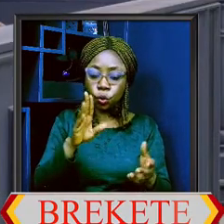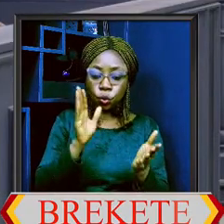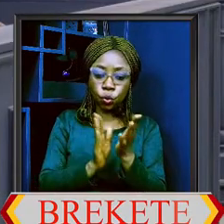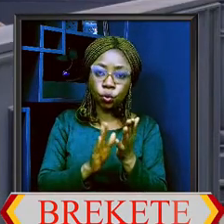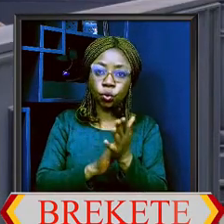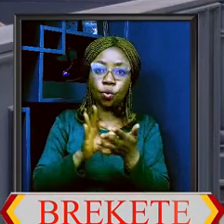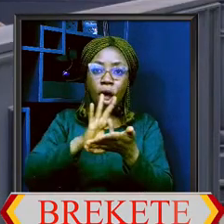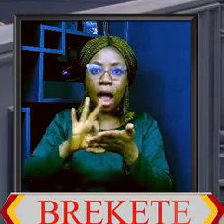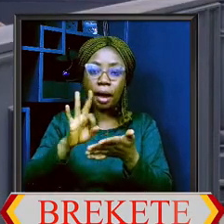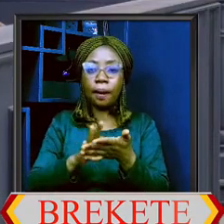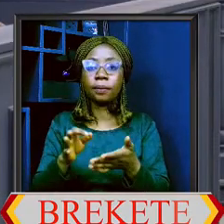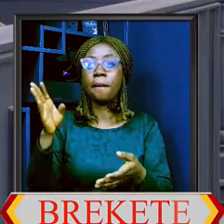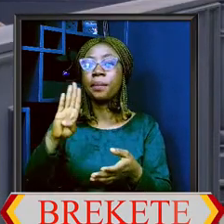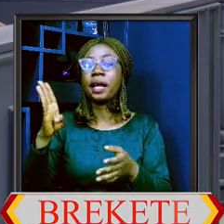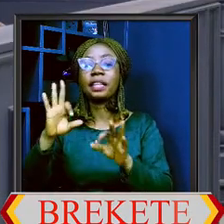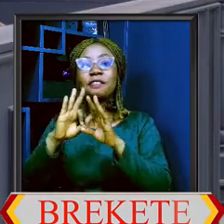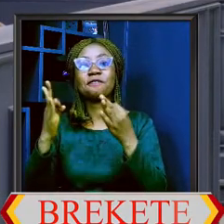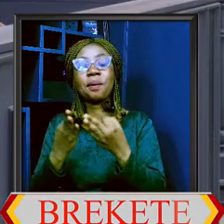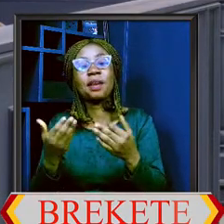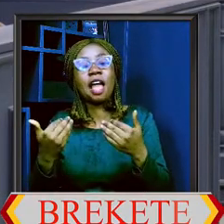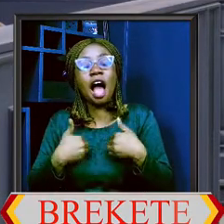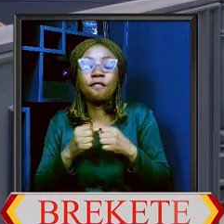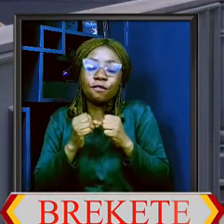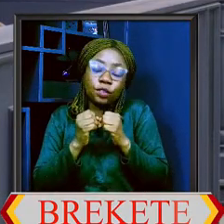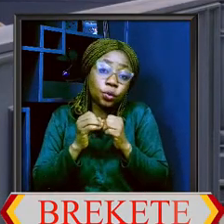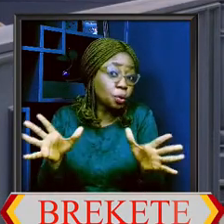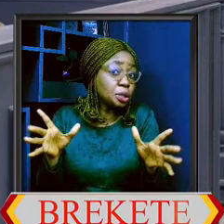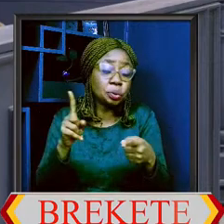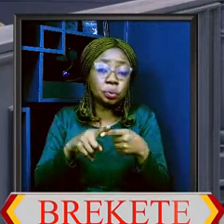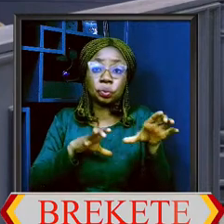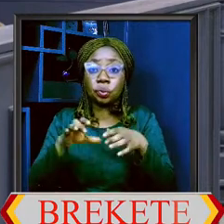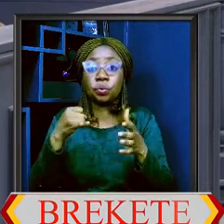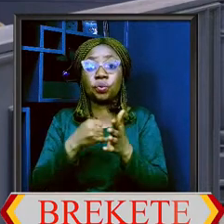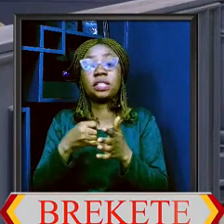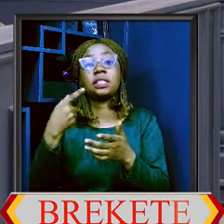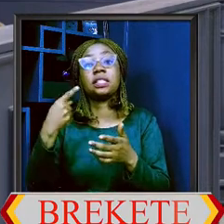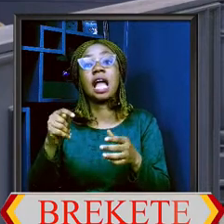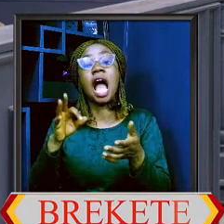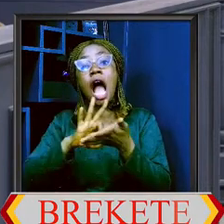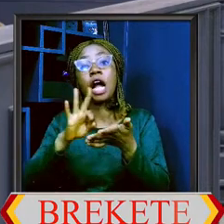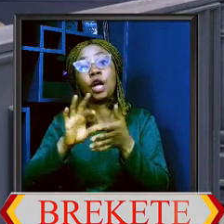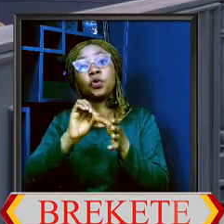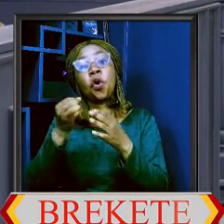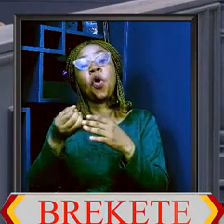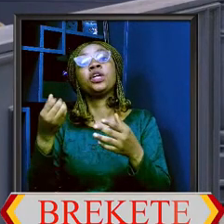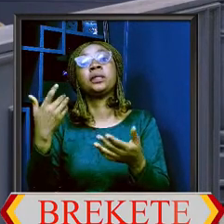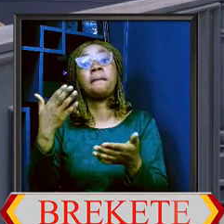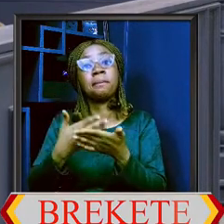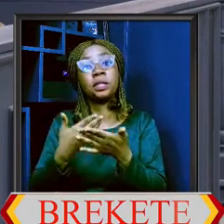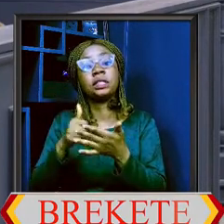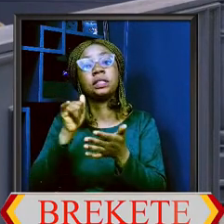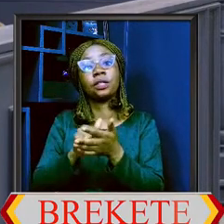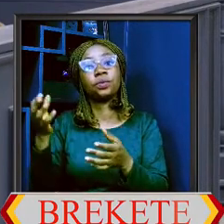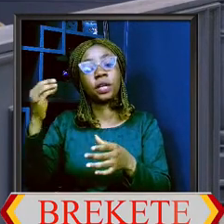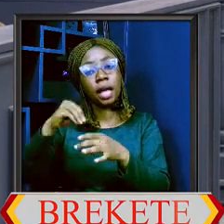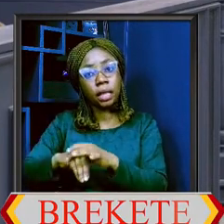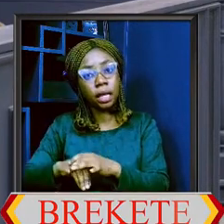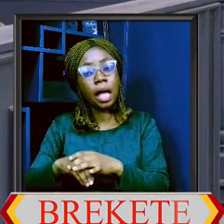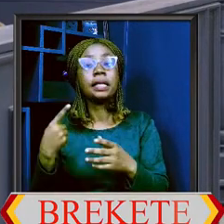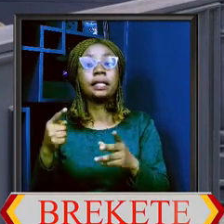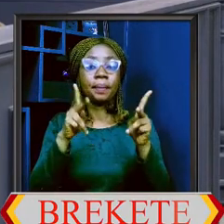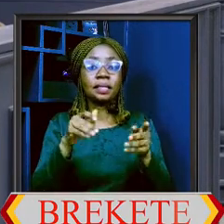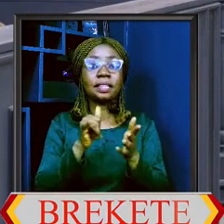account family has nothing to do with the account or the money that will come in the person where talk